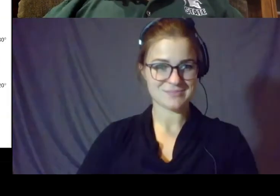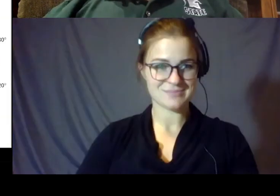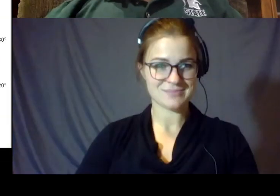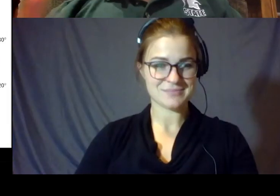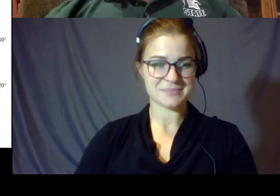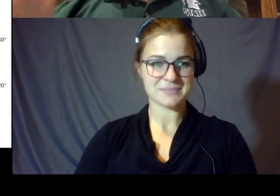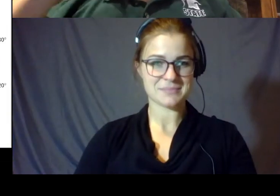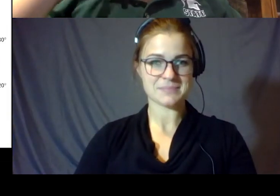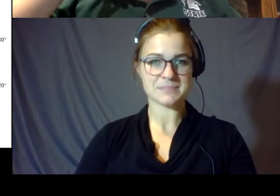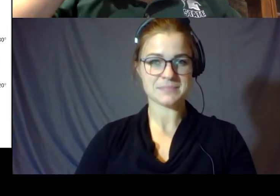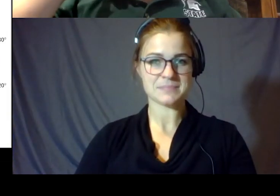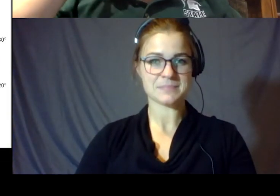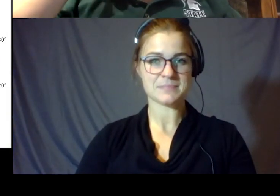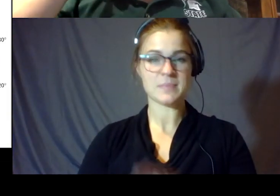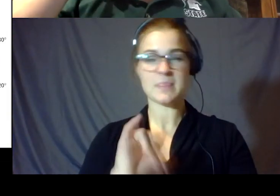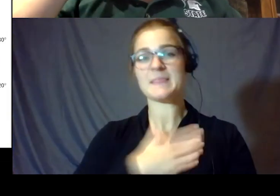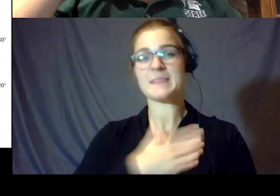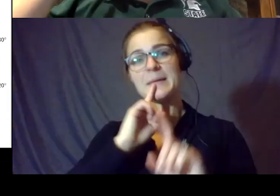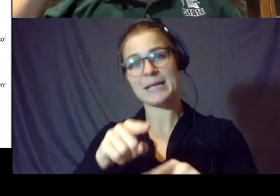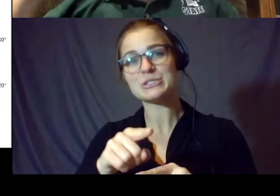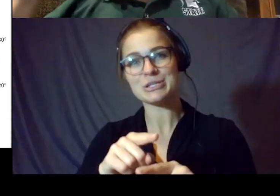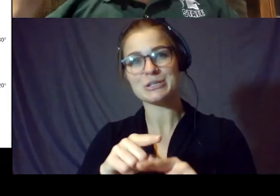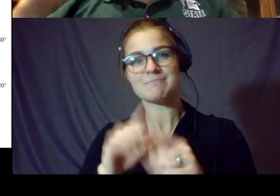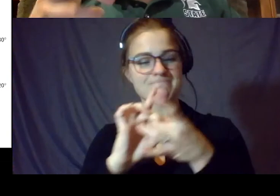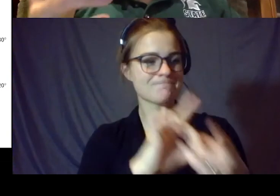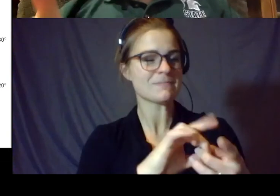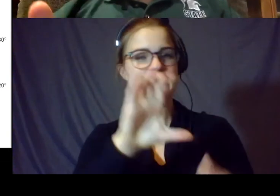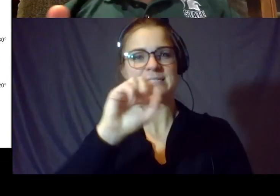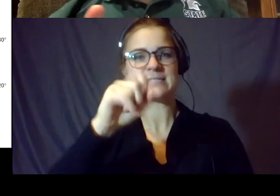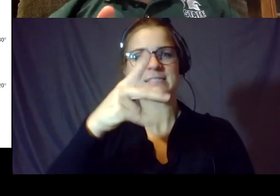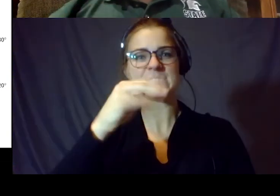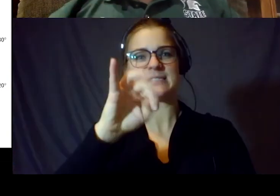So that is my answer to the question on Cepheid variables. So